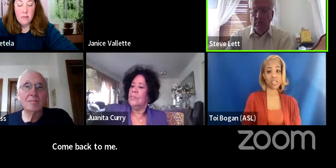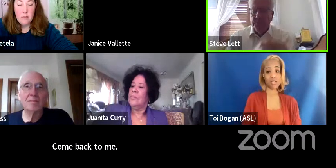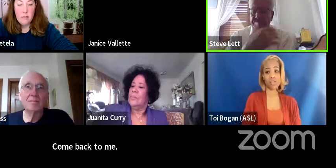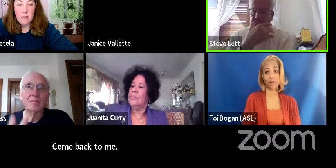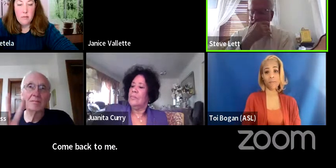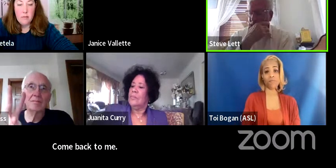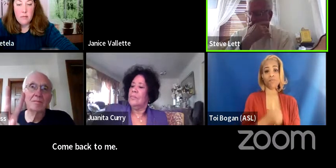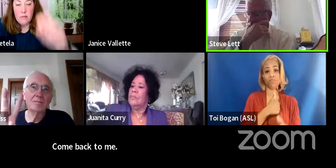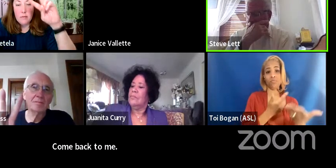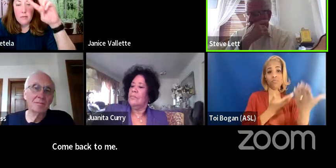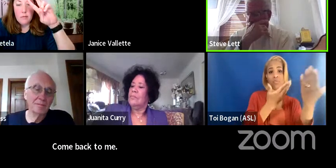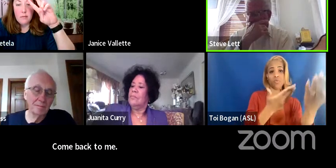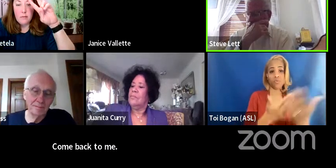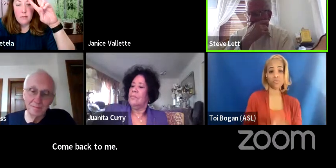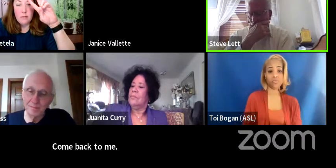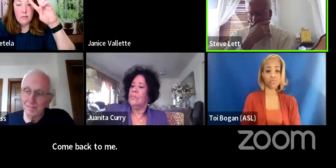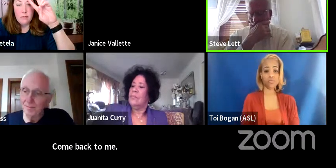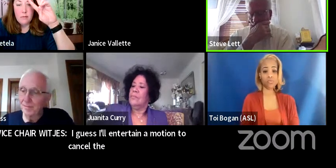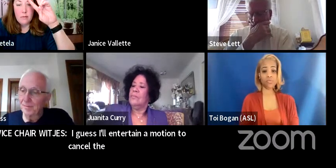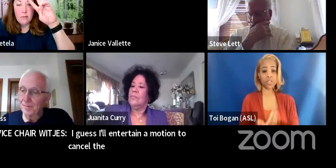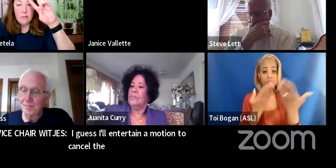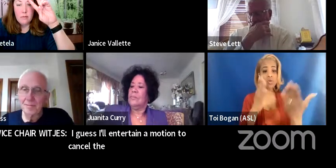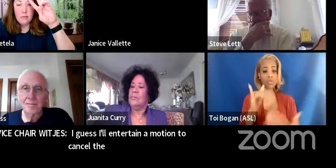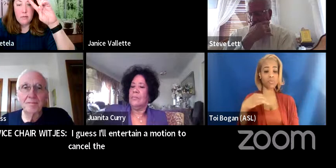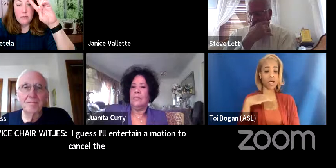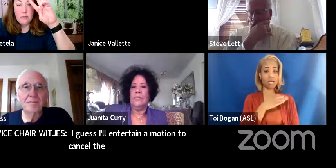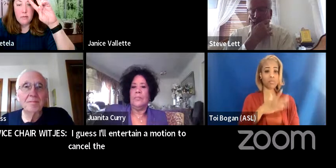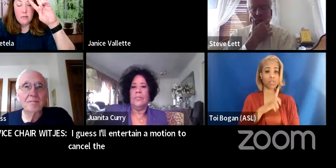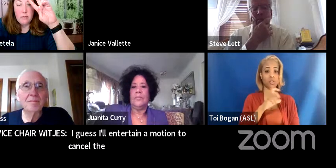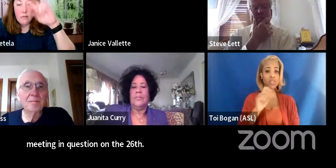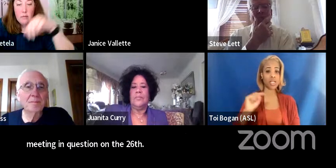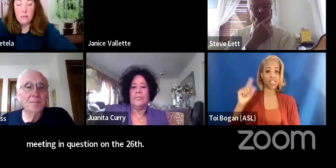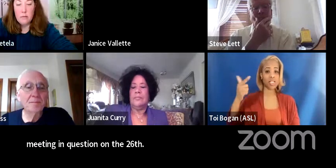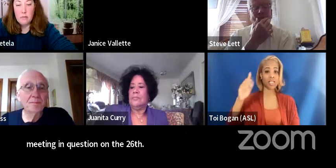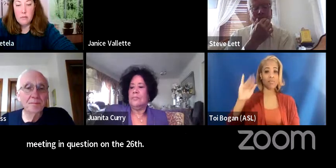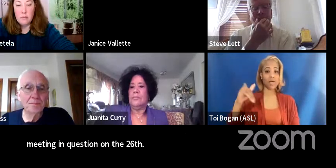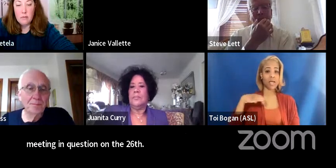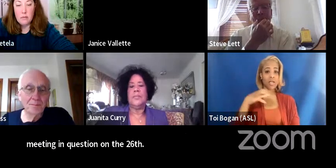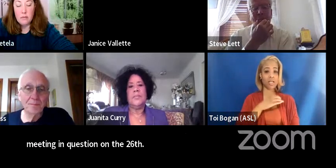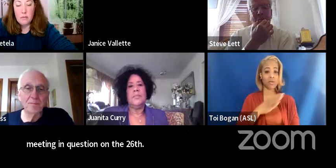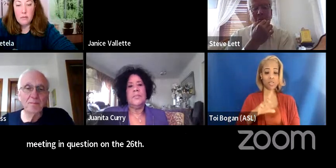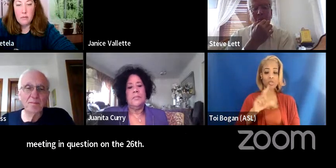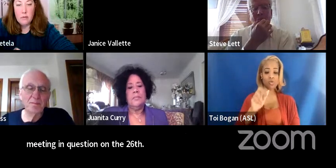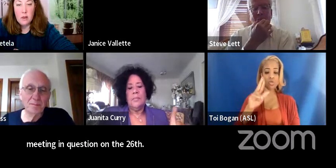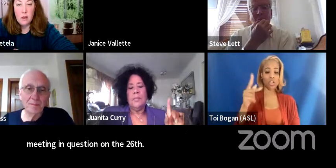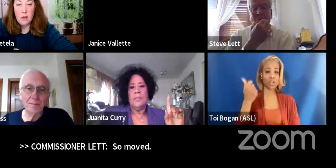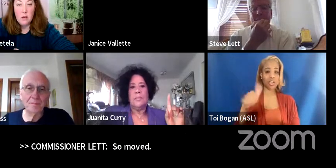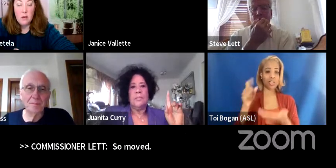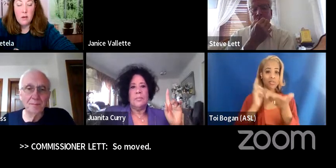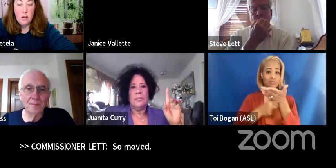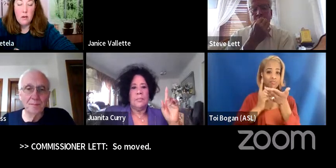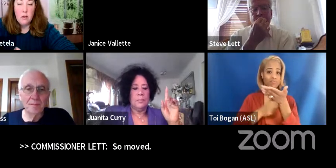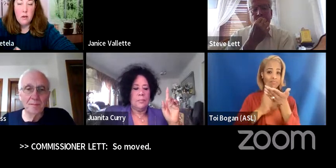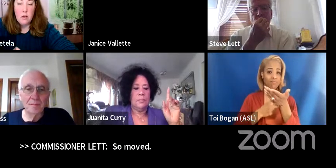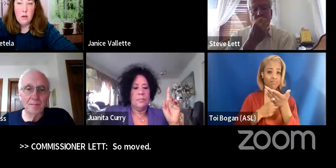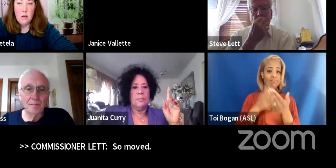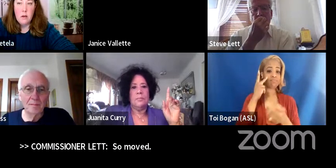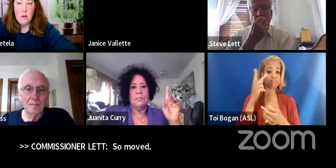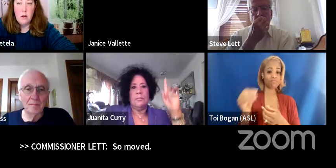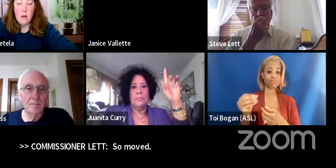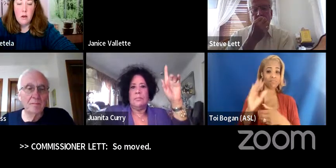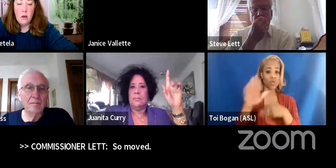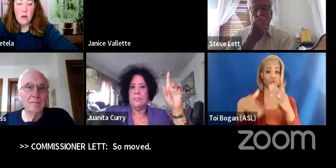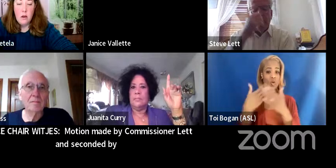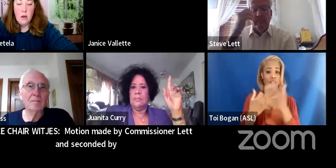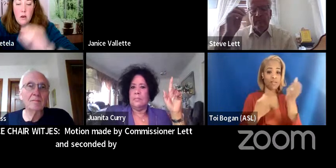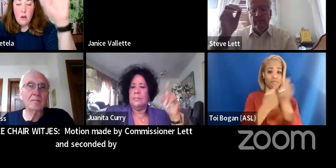moved. Motion made by Commissioner Lett, seconded by Commissioner Clark. Any discussion or debate on the motion? Seeing none, all in favor,